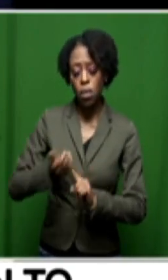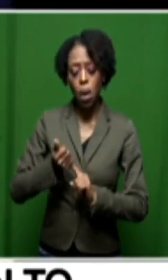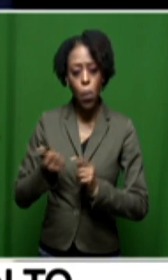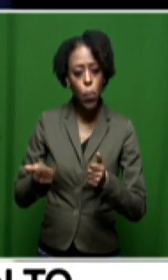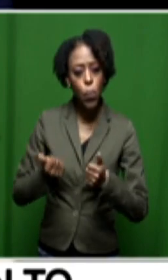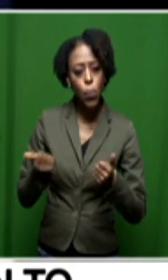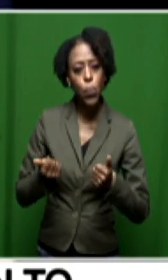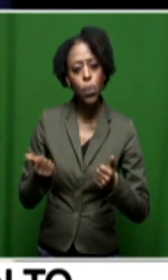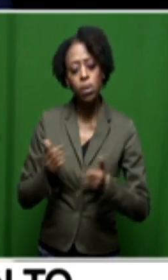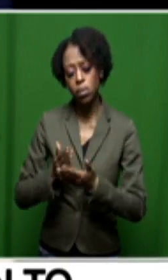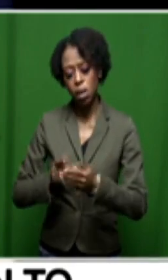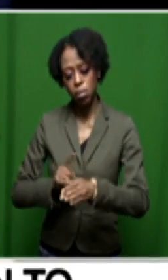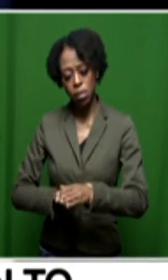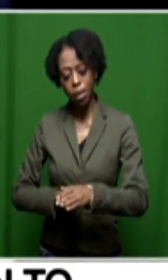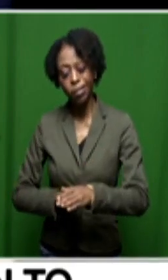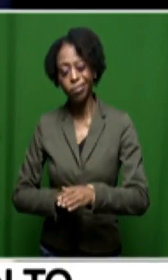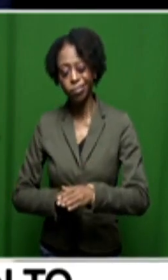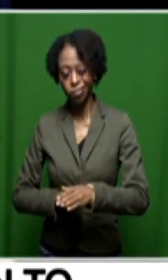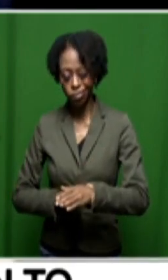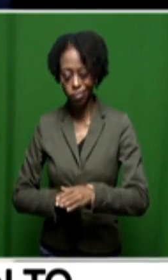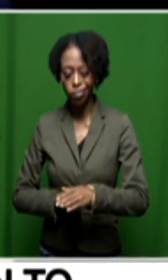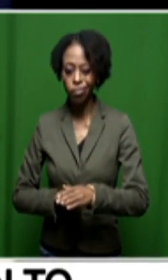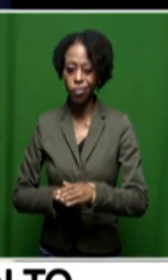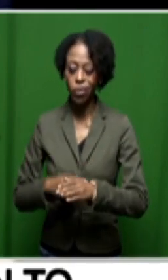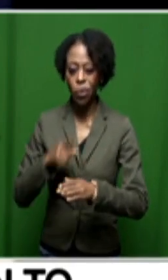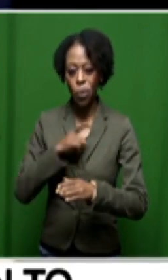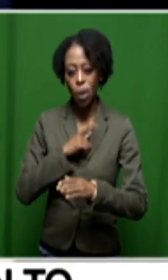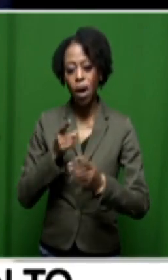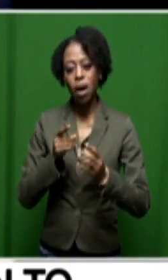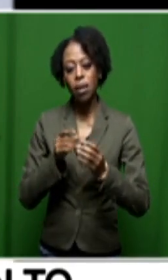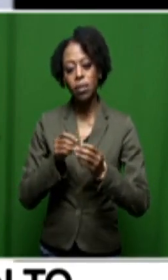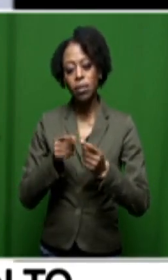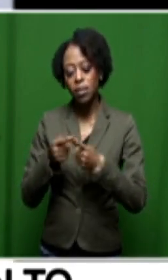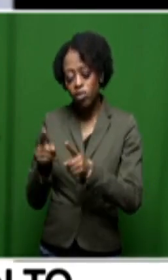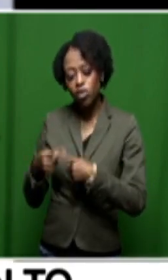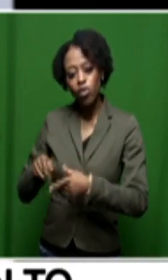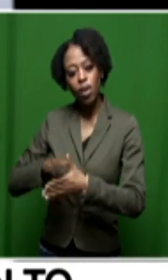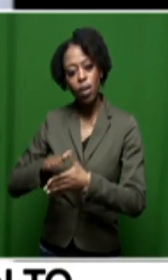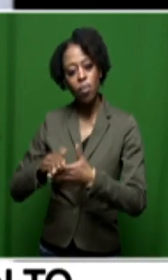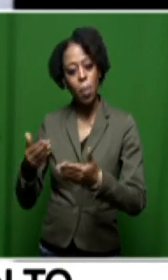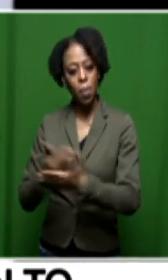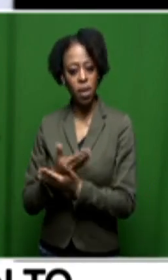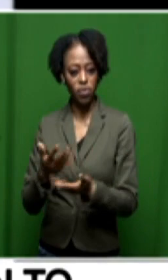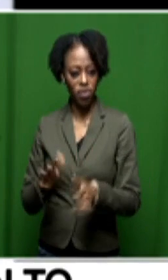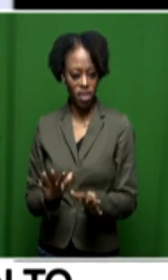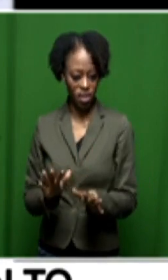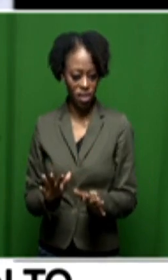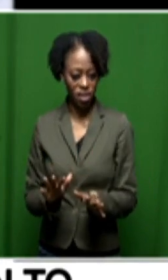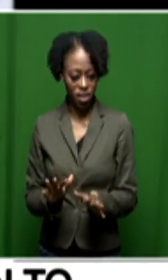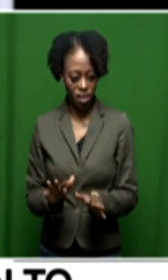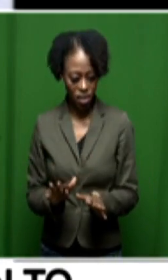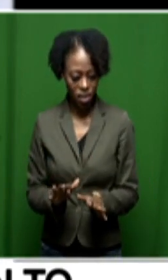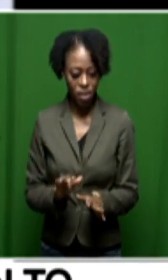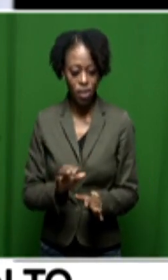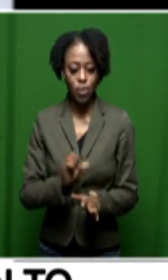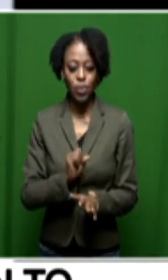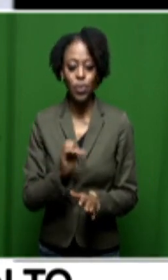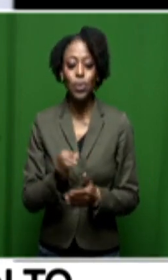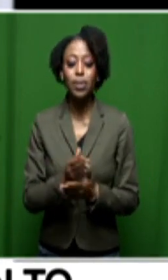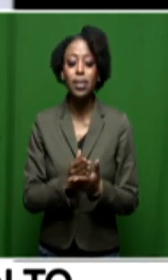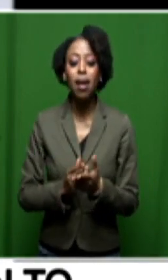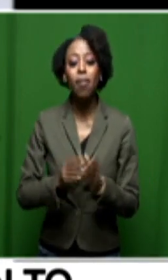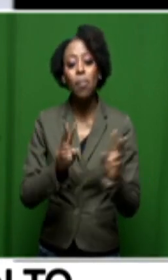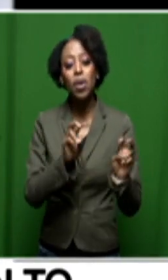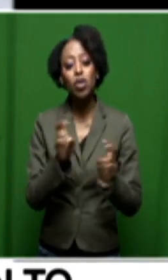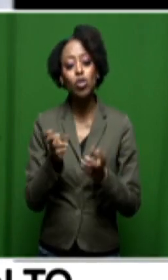targets, and at periods of times, due to multiple factors, we were missing the targets. Okay. Some of these